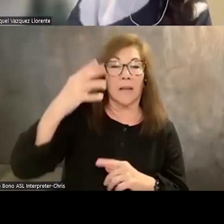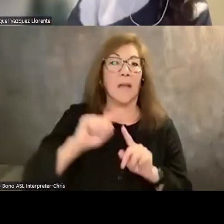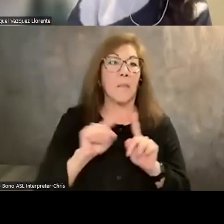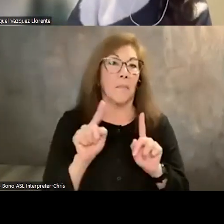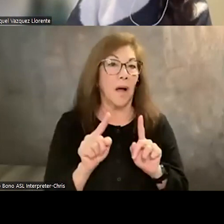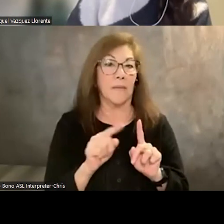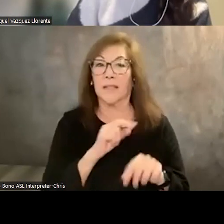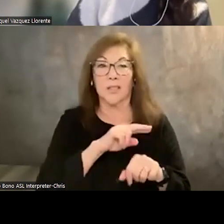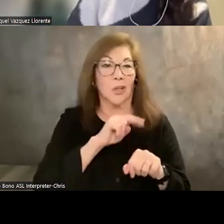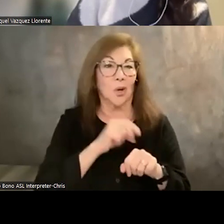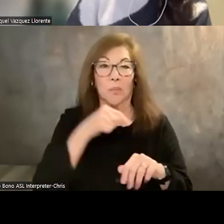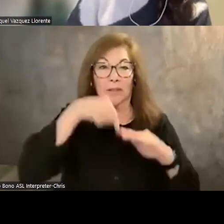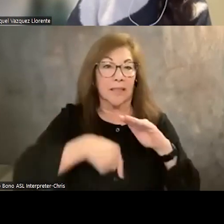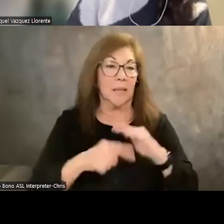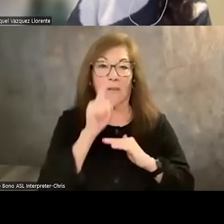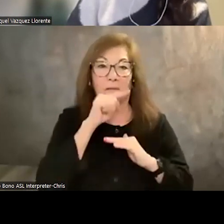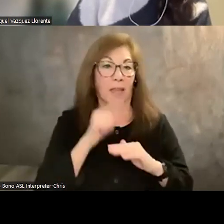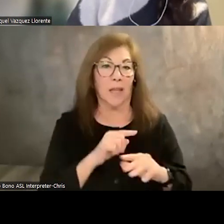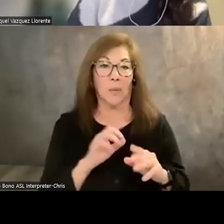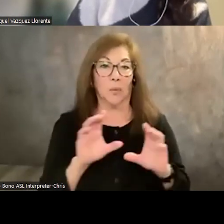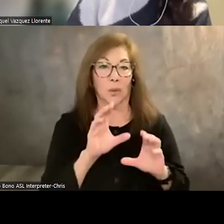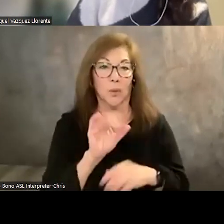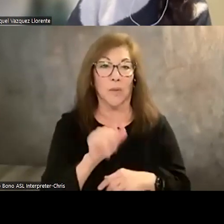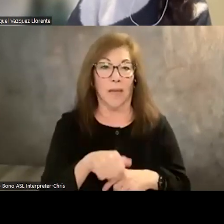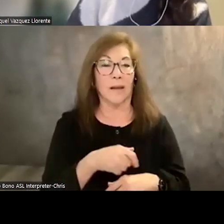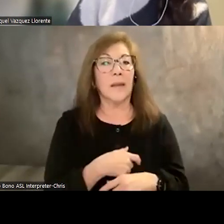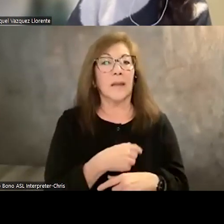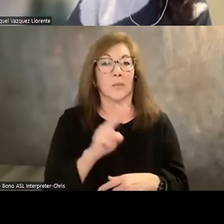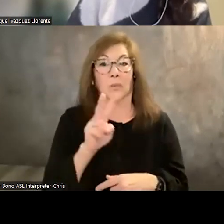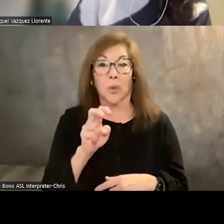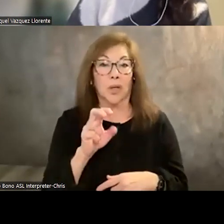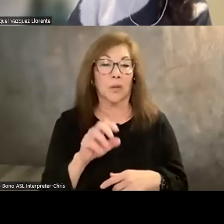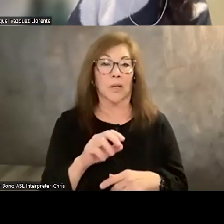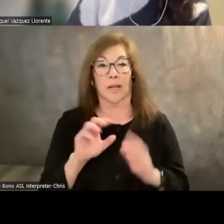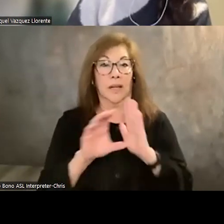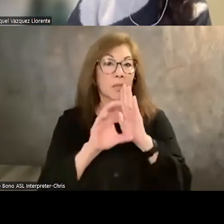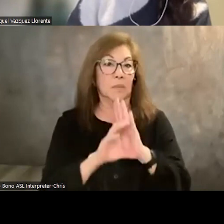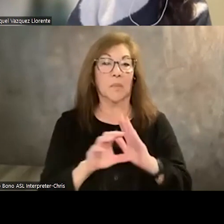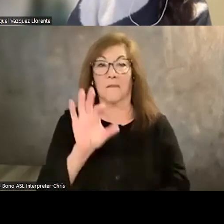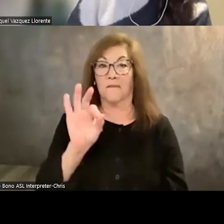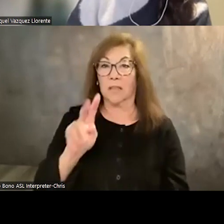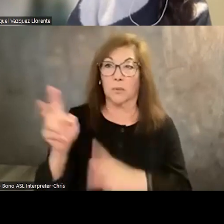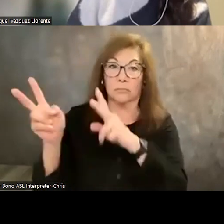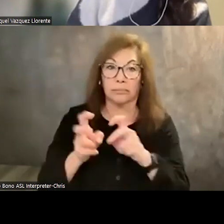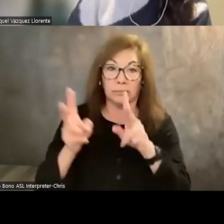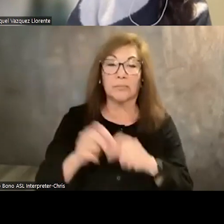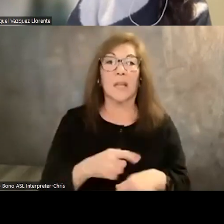a normal deepfaker would do if they're stealing sort of someone's 200 images from someone's Facebook, but it is actually a comparable situation